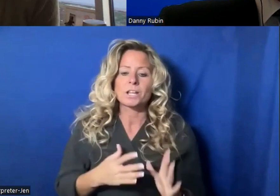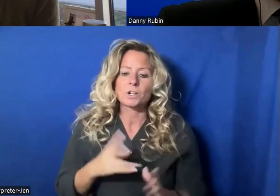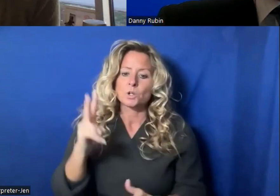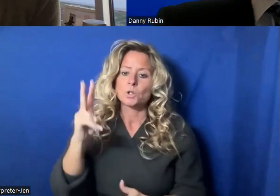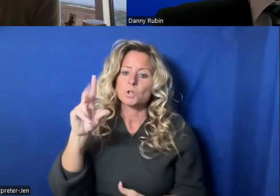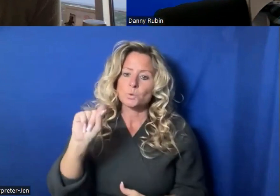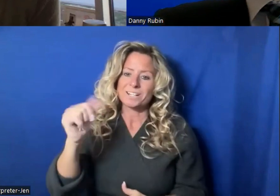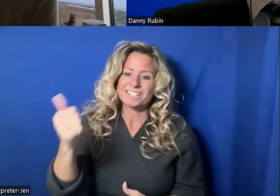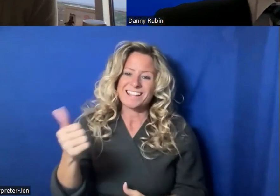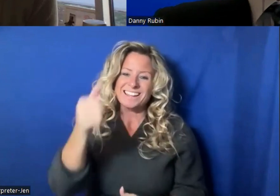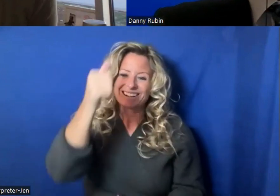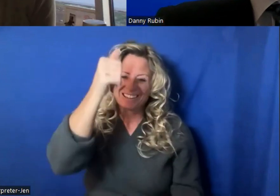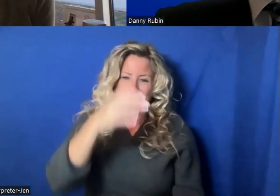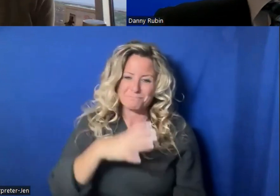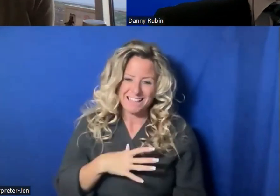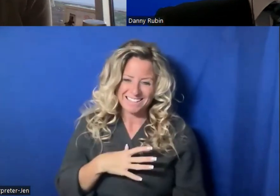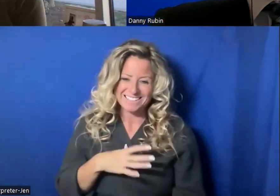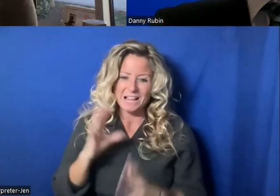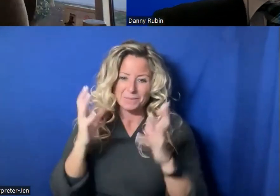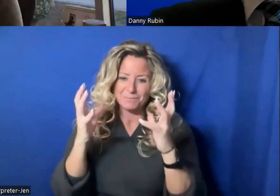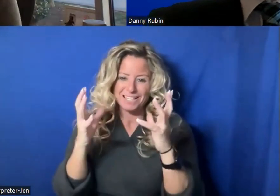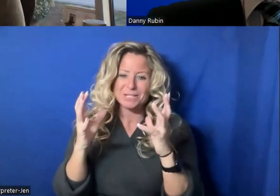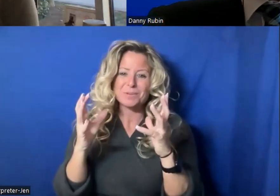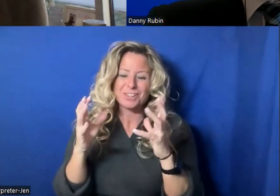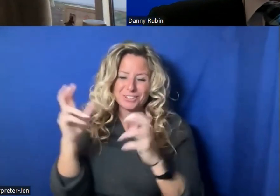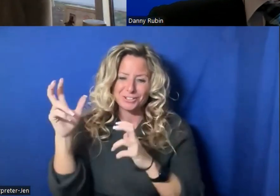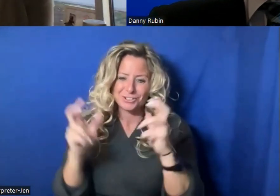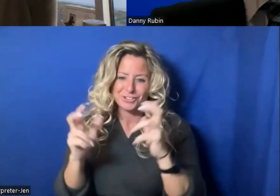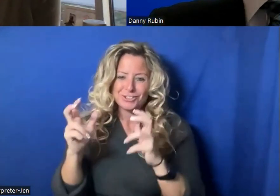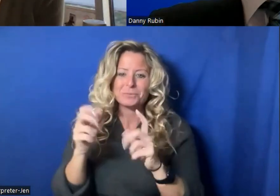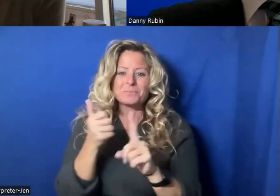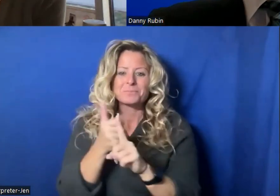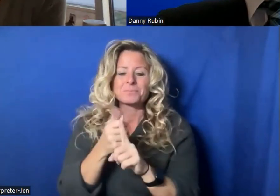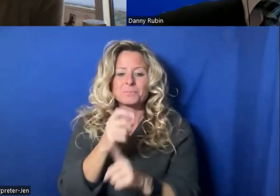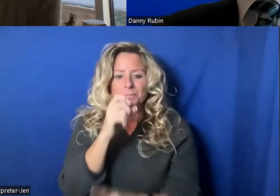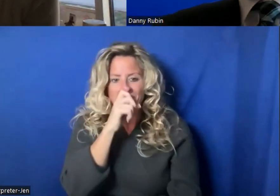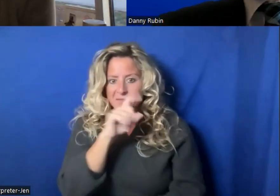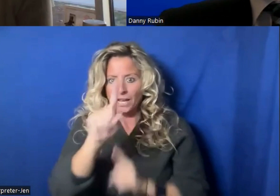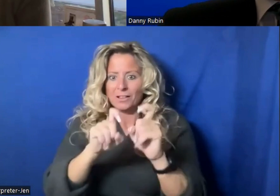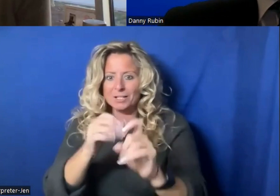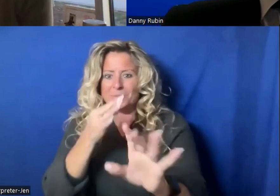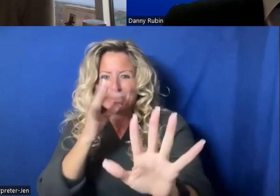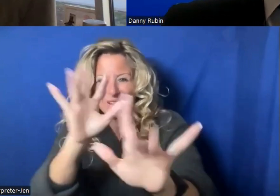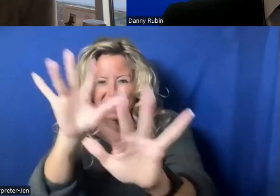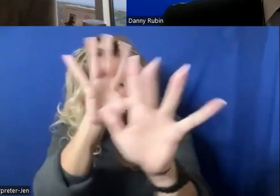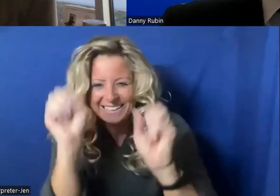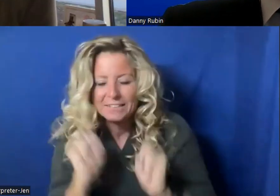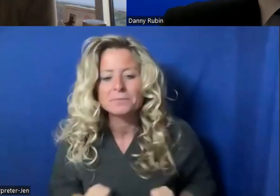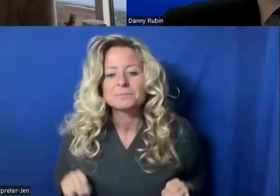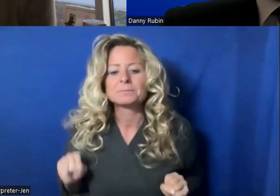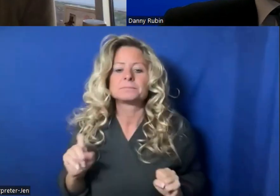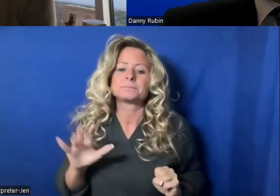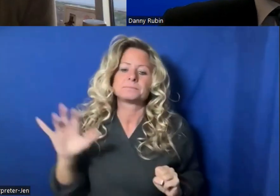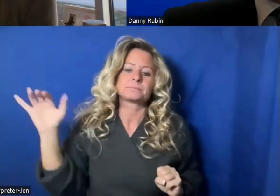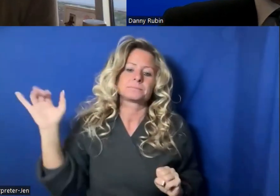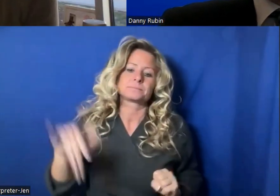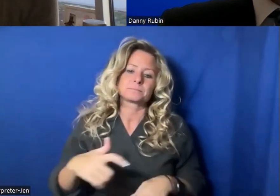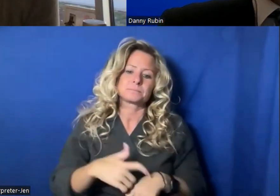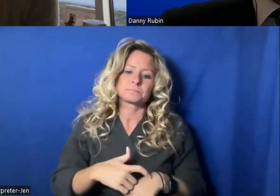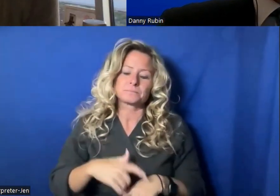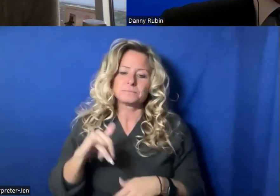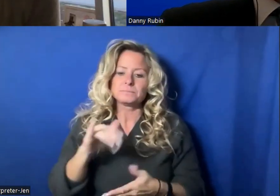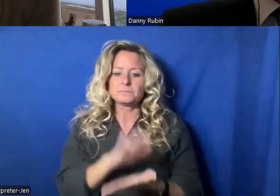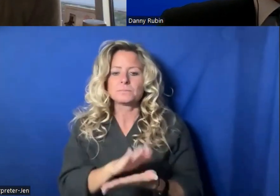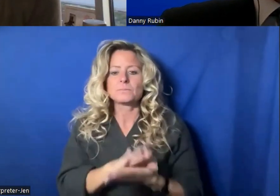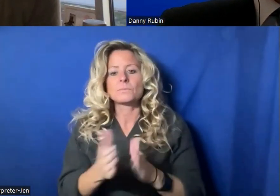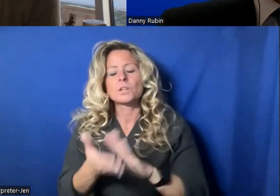2010 NCAA men's basketball That is championship. super cool. I'd ask you a million questions about that. Maybe we'll get there, but go ahead. But that school